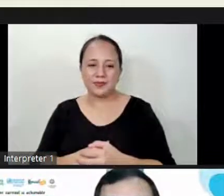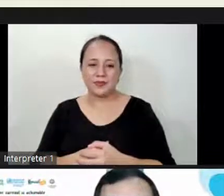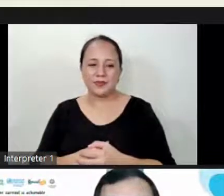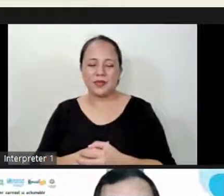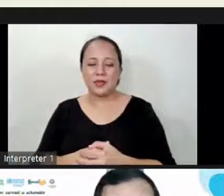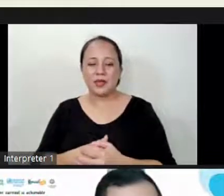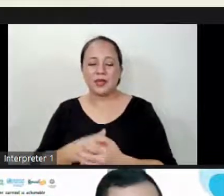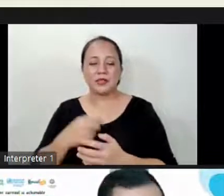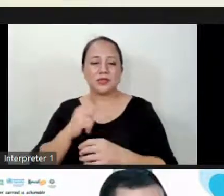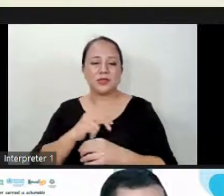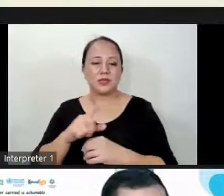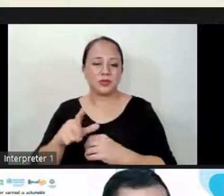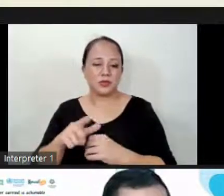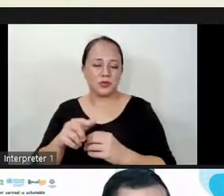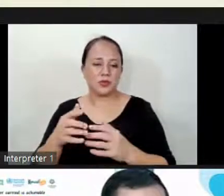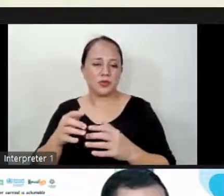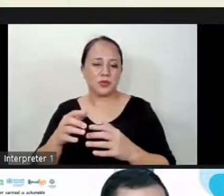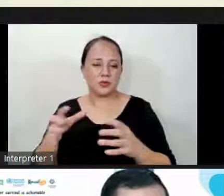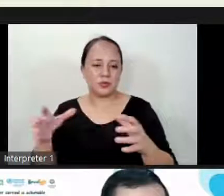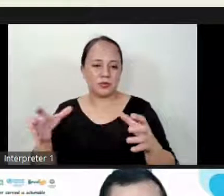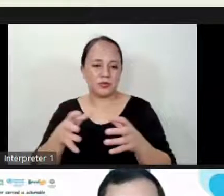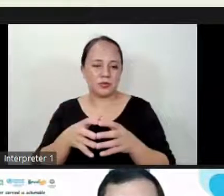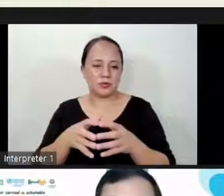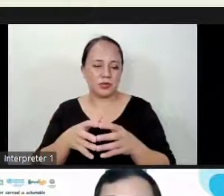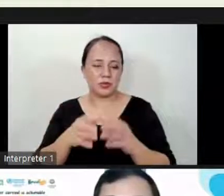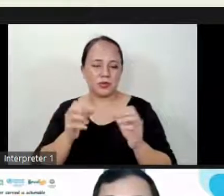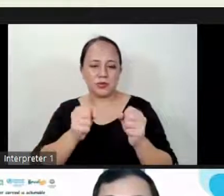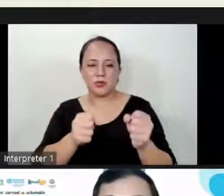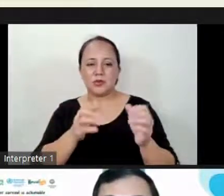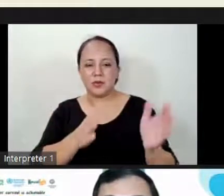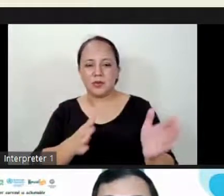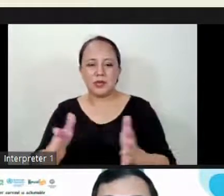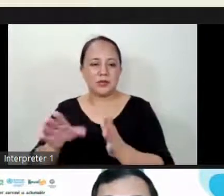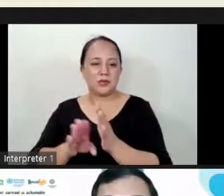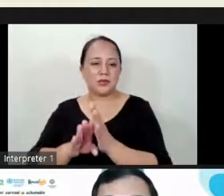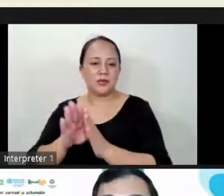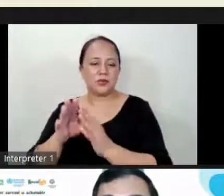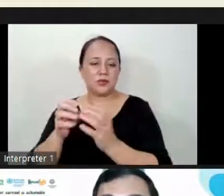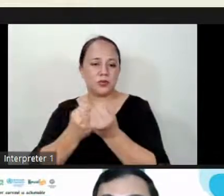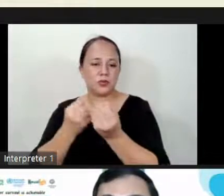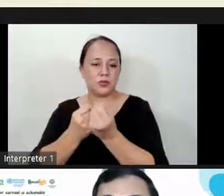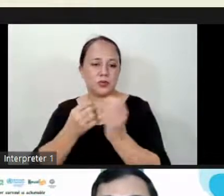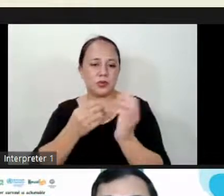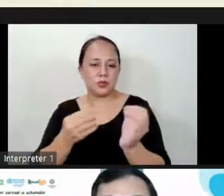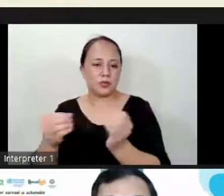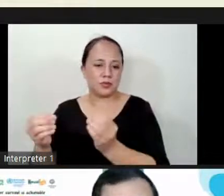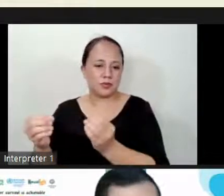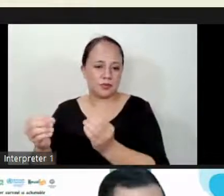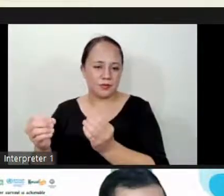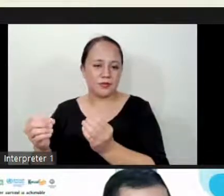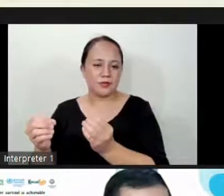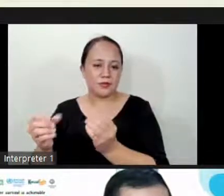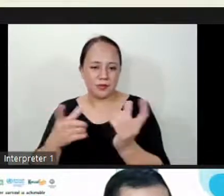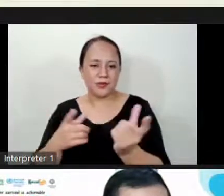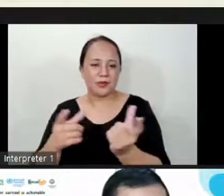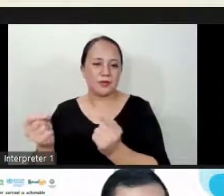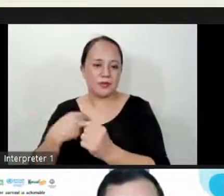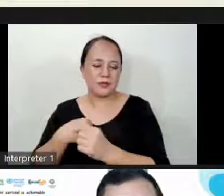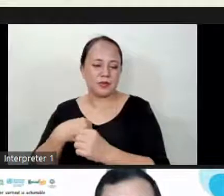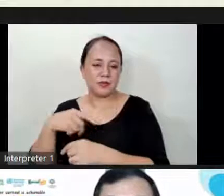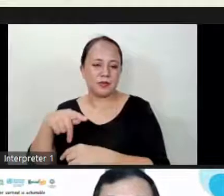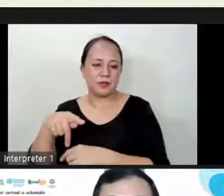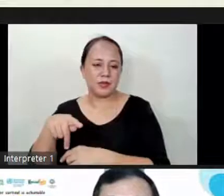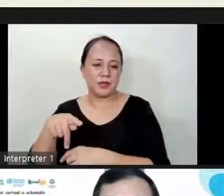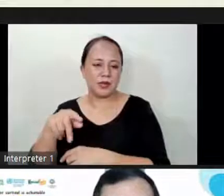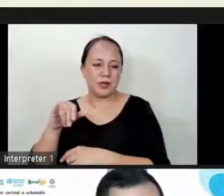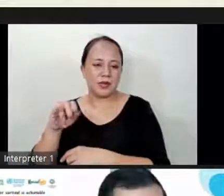the National Integrated Cancer Control Strategic Plan is developed to support the operationalization of the NICCA,